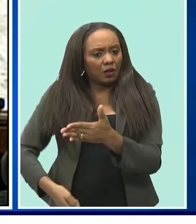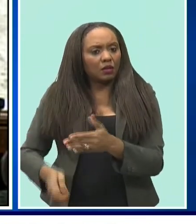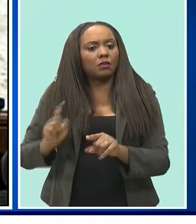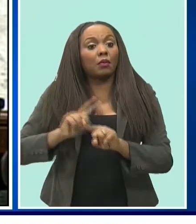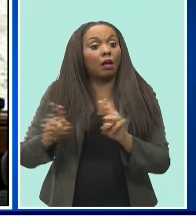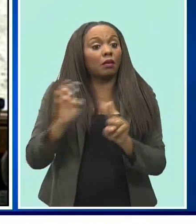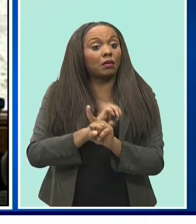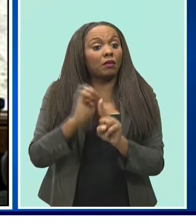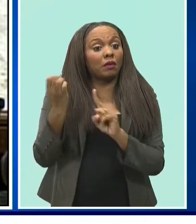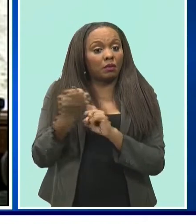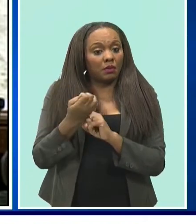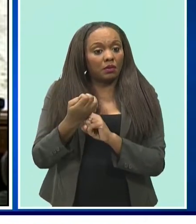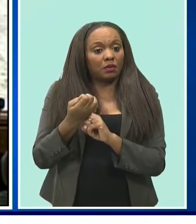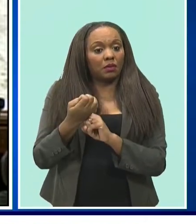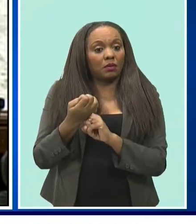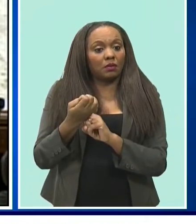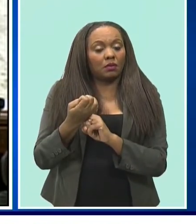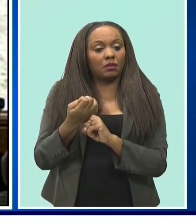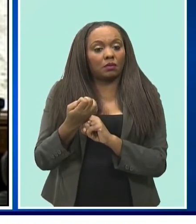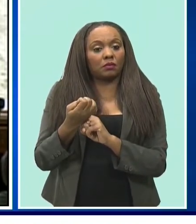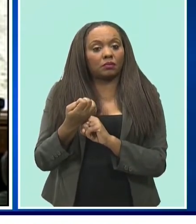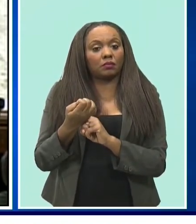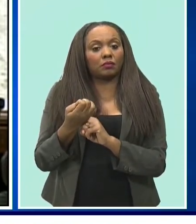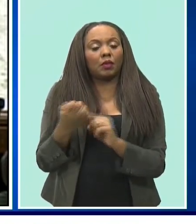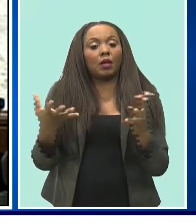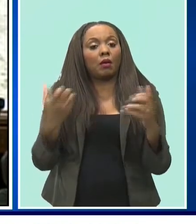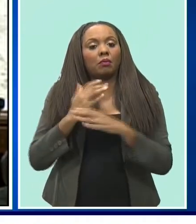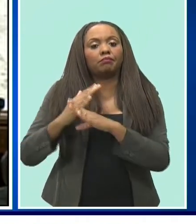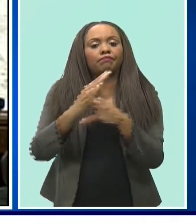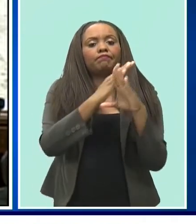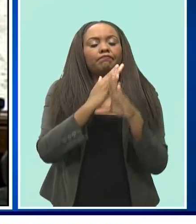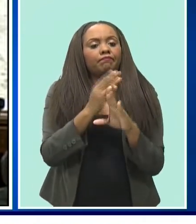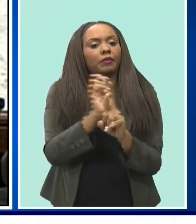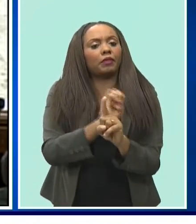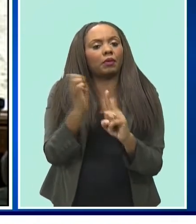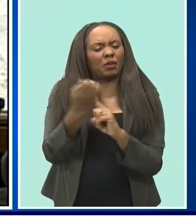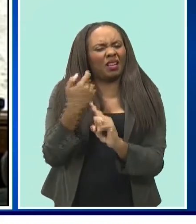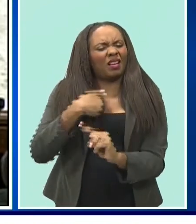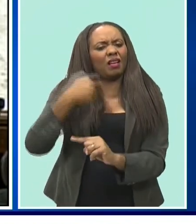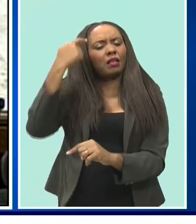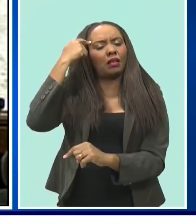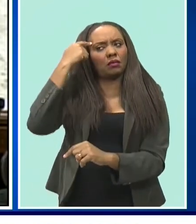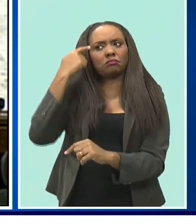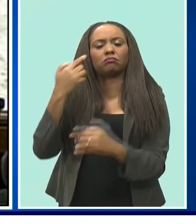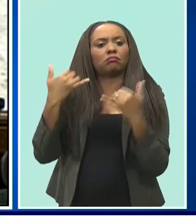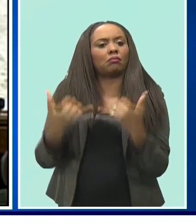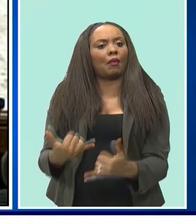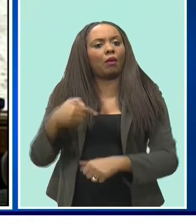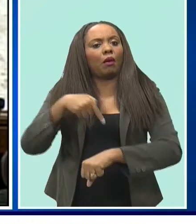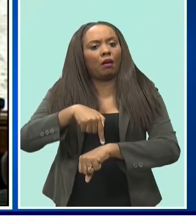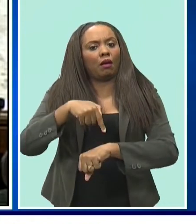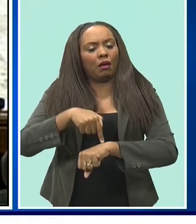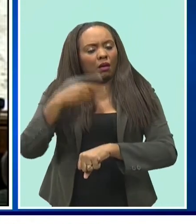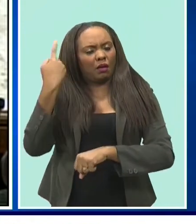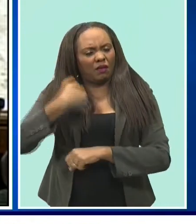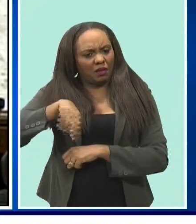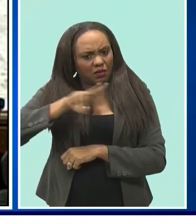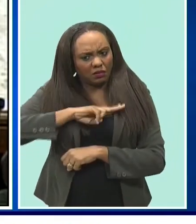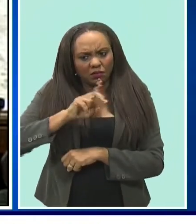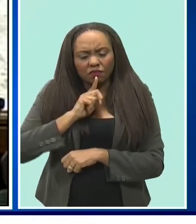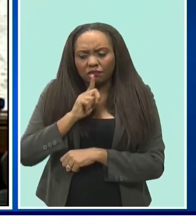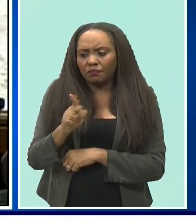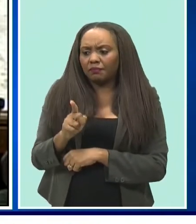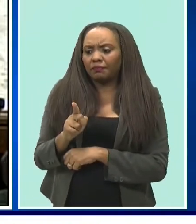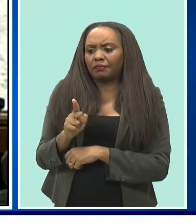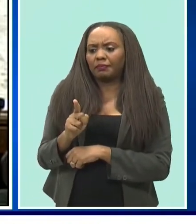environment, and where we're talking about the preservation and protection of the environment, I believe that the time has come to really look